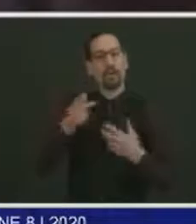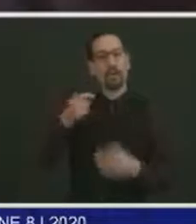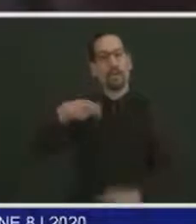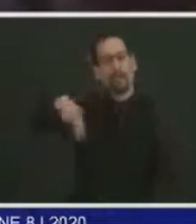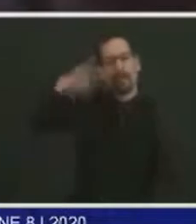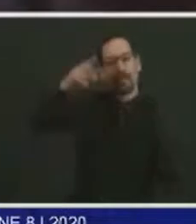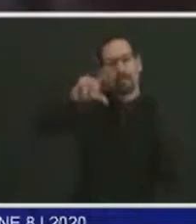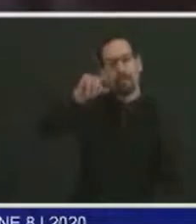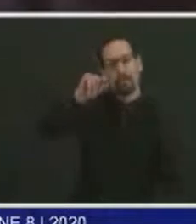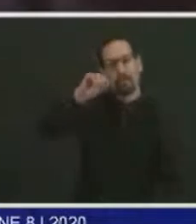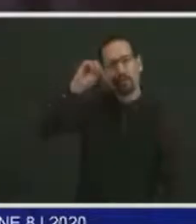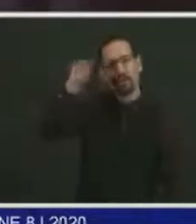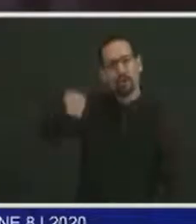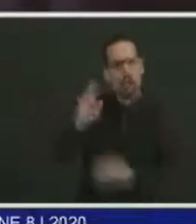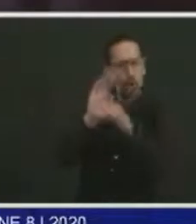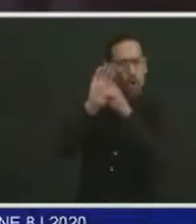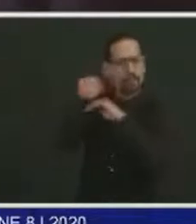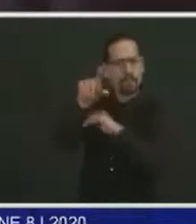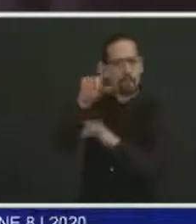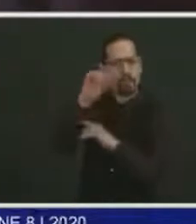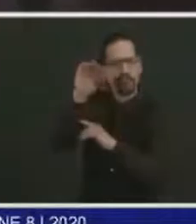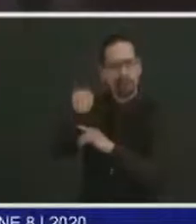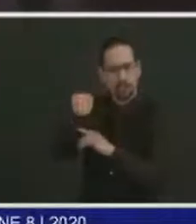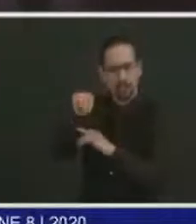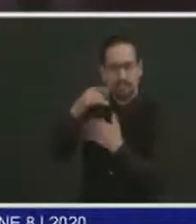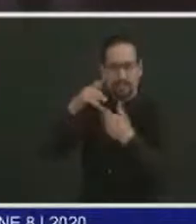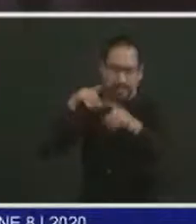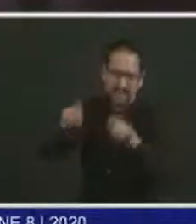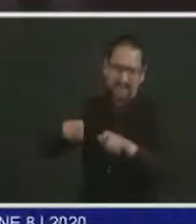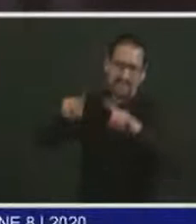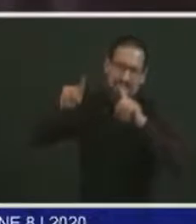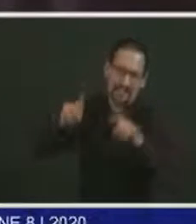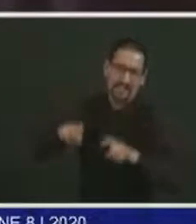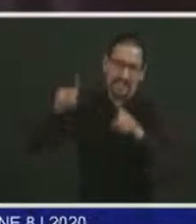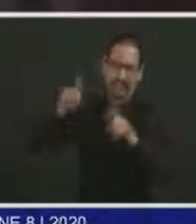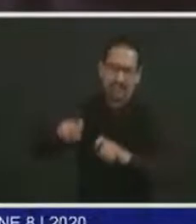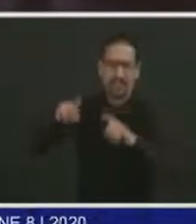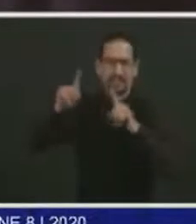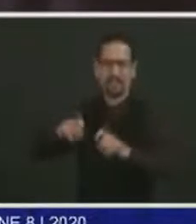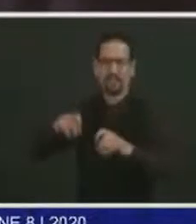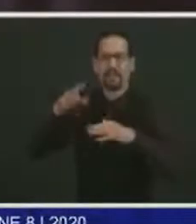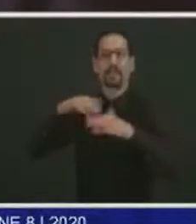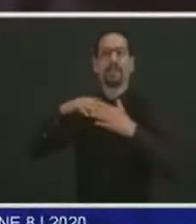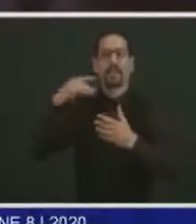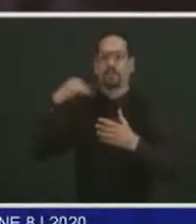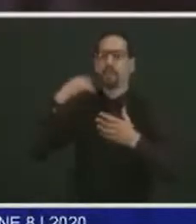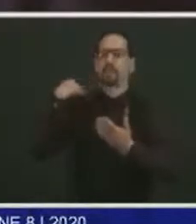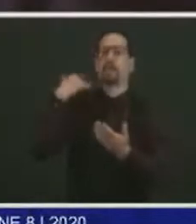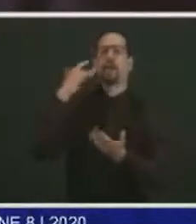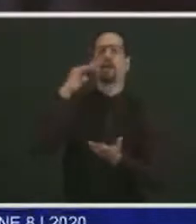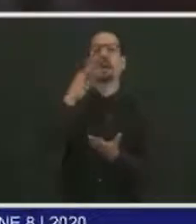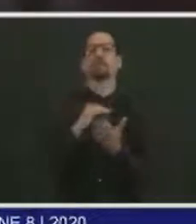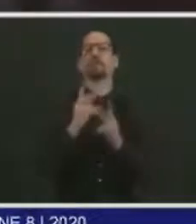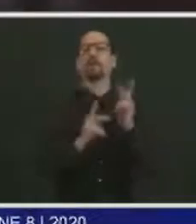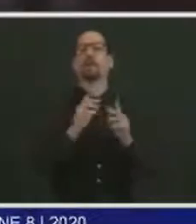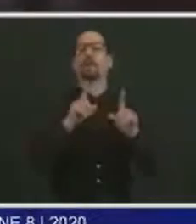So we were at a point where we were testing fewer people, and we had like